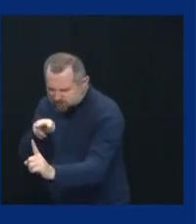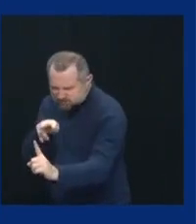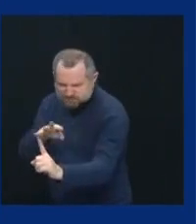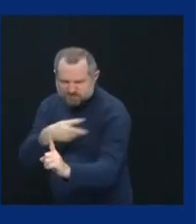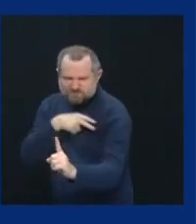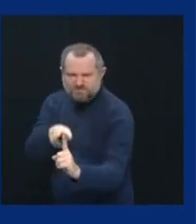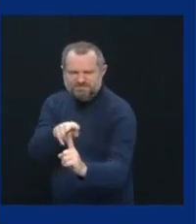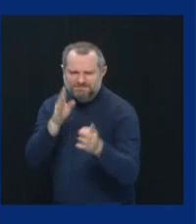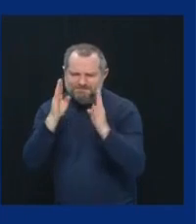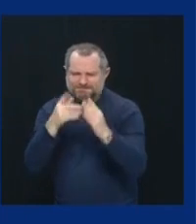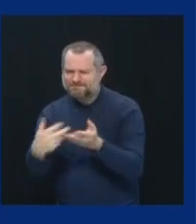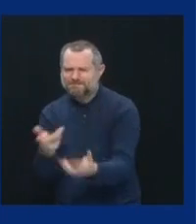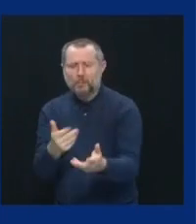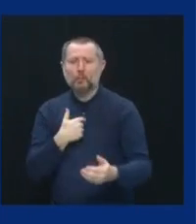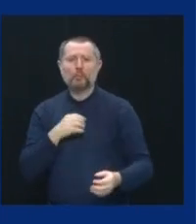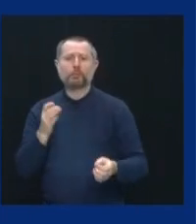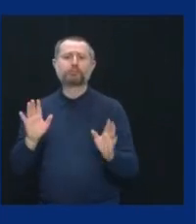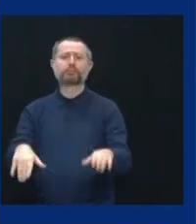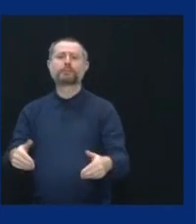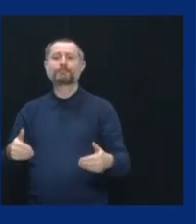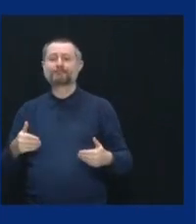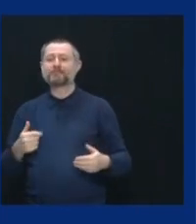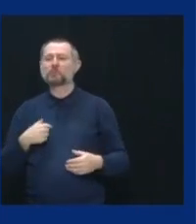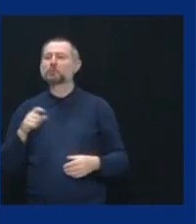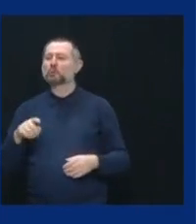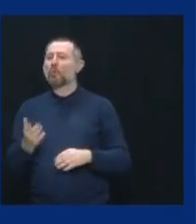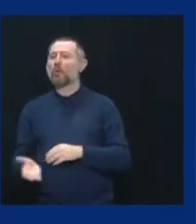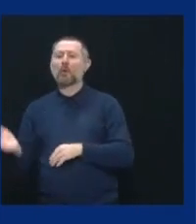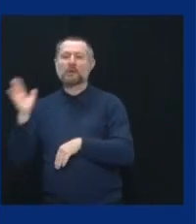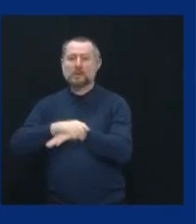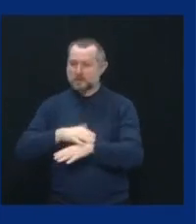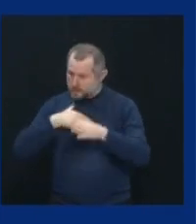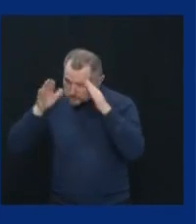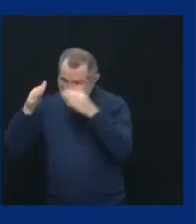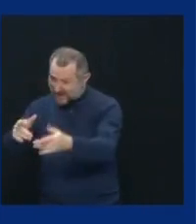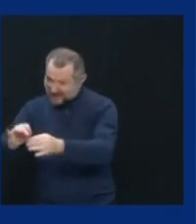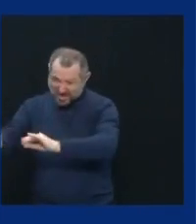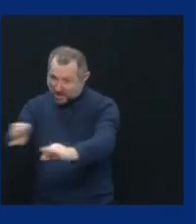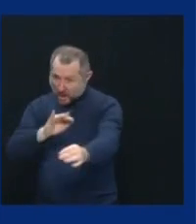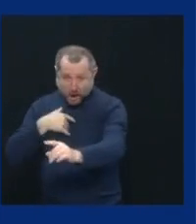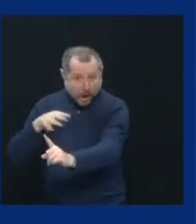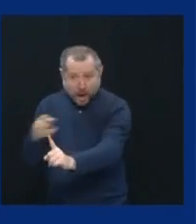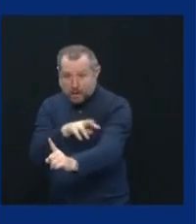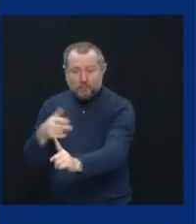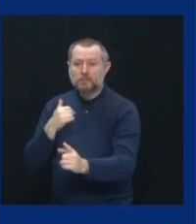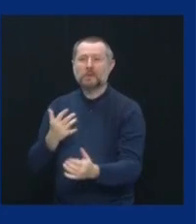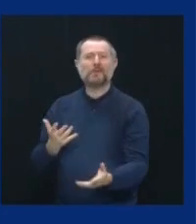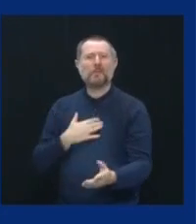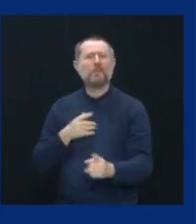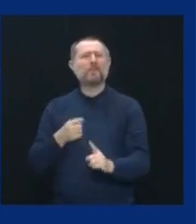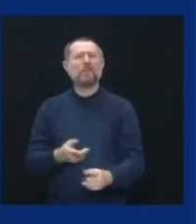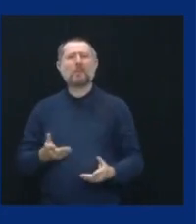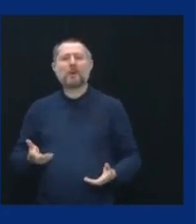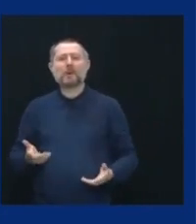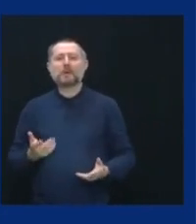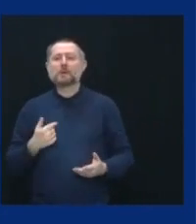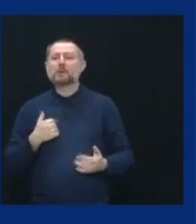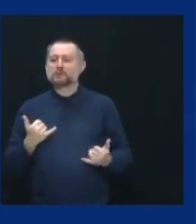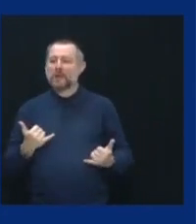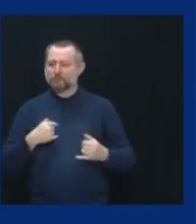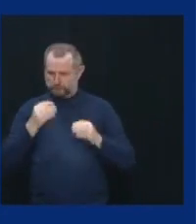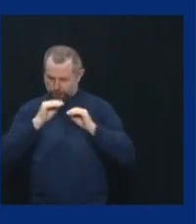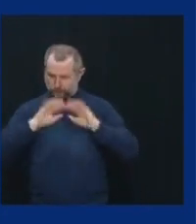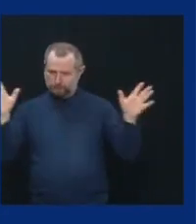which in this environment is a full-time job. And that's what I want to do today to the people who lost a loved one.